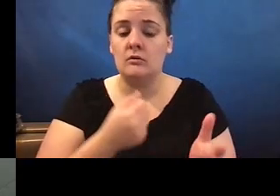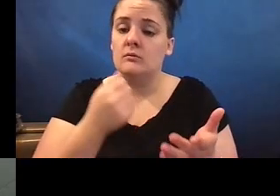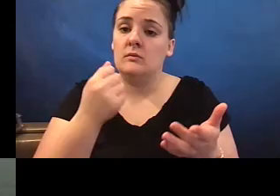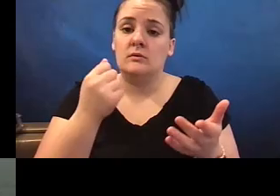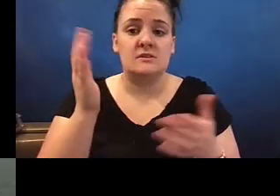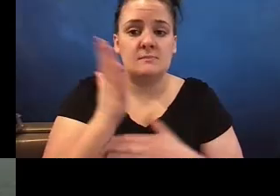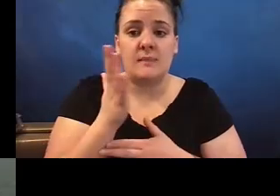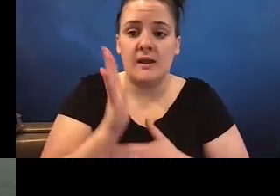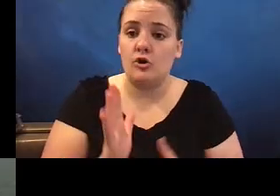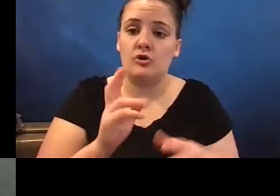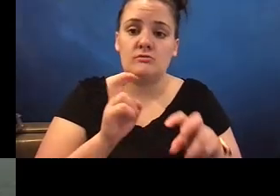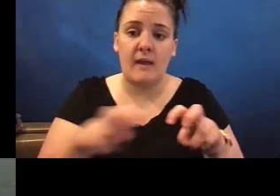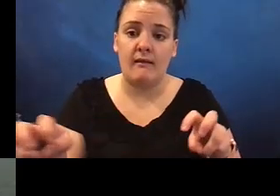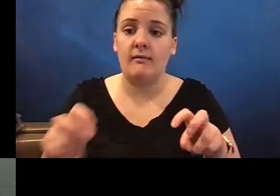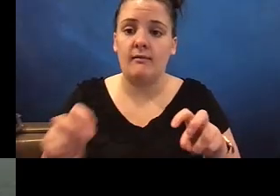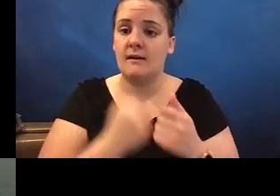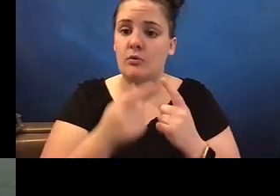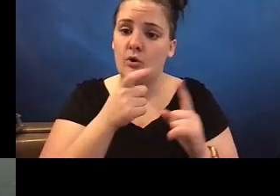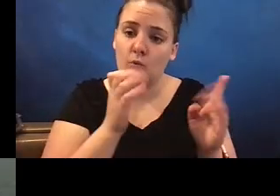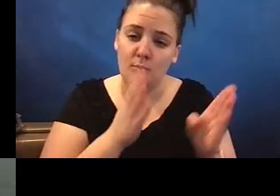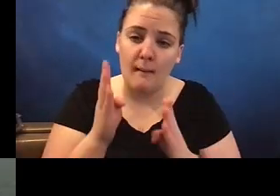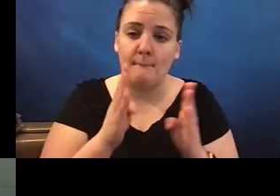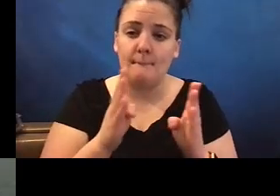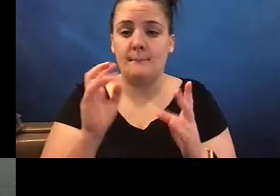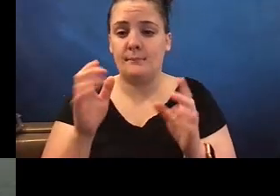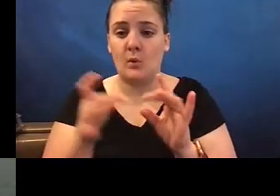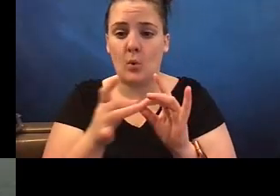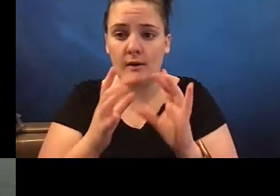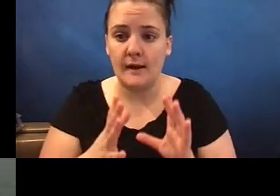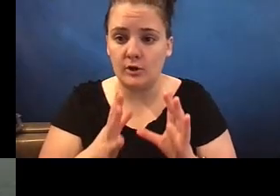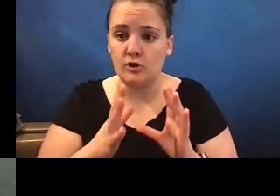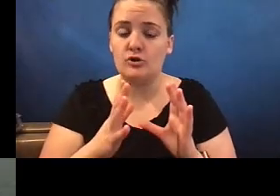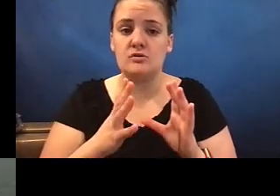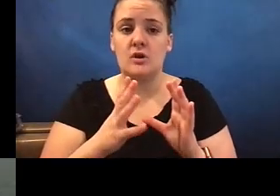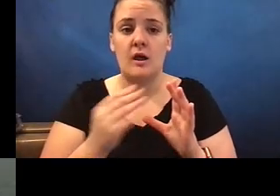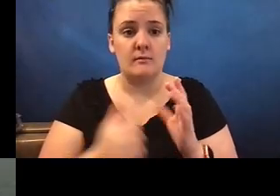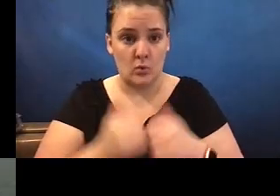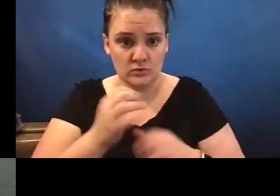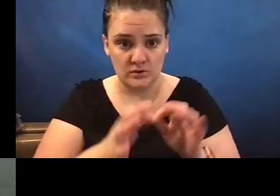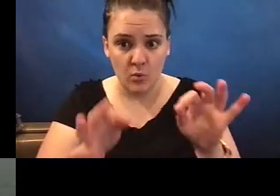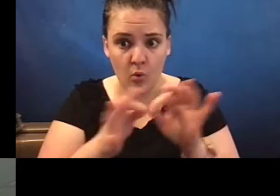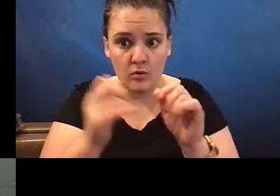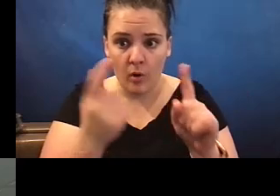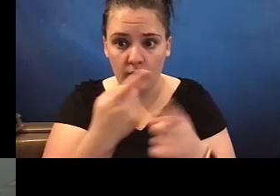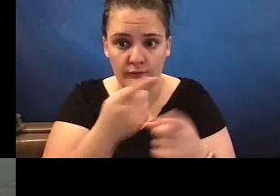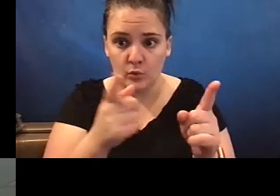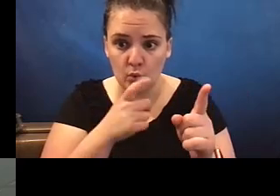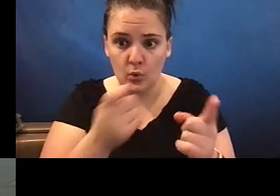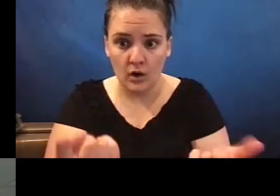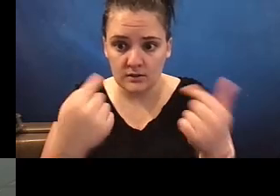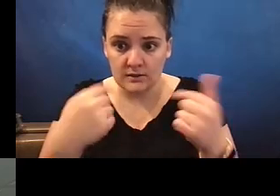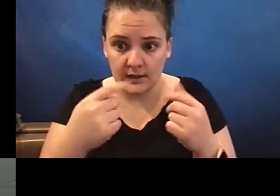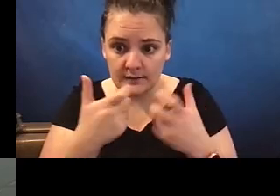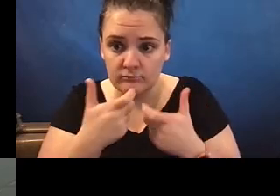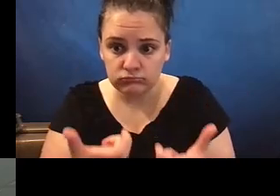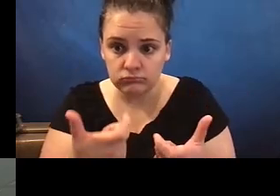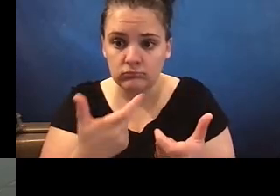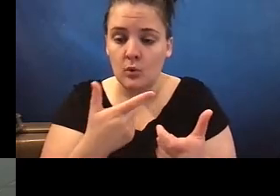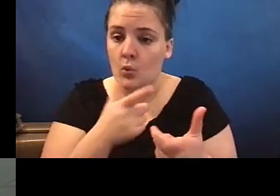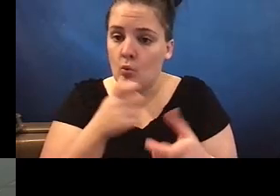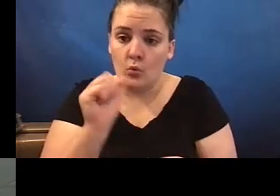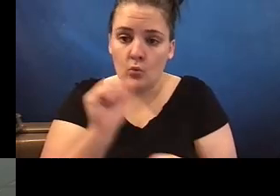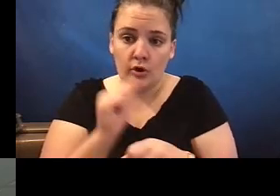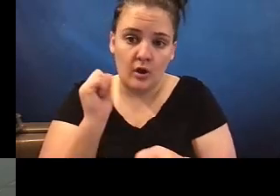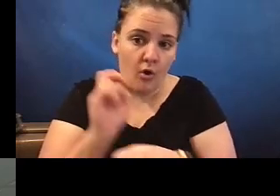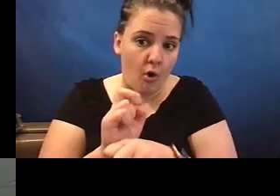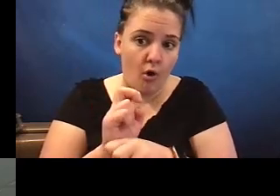speakers, everybody who took time to prep, our coordinators in the back, and most important, all of you who are attending, who are working hard to be in